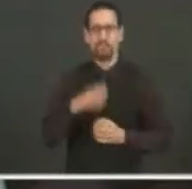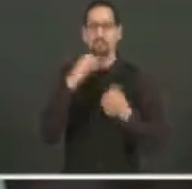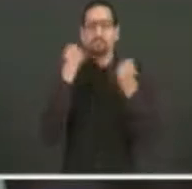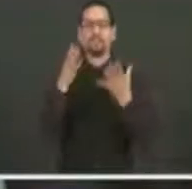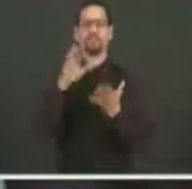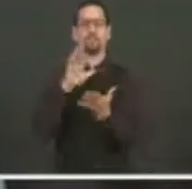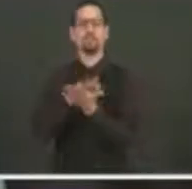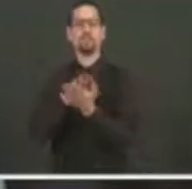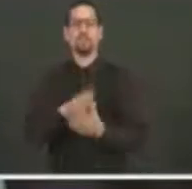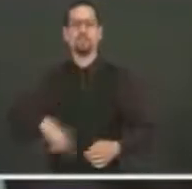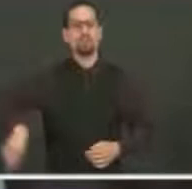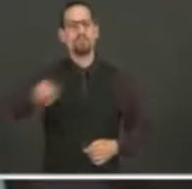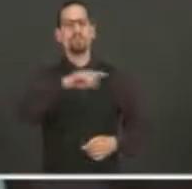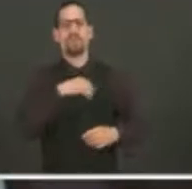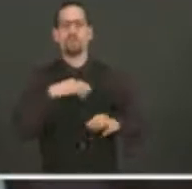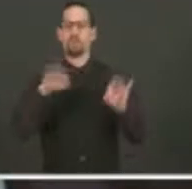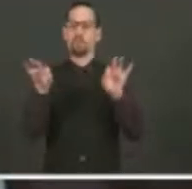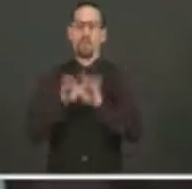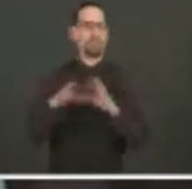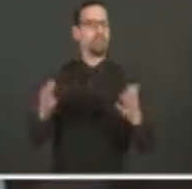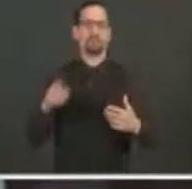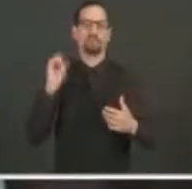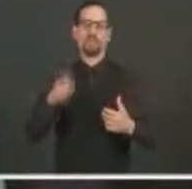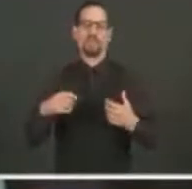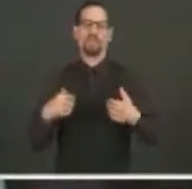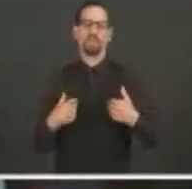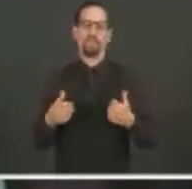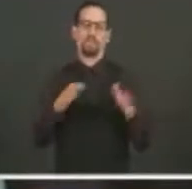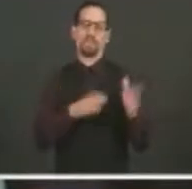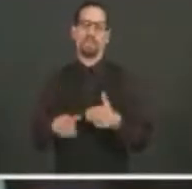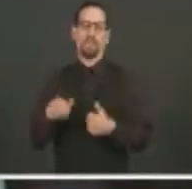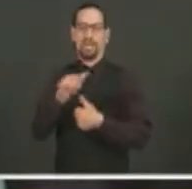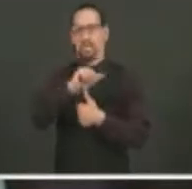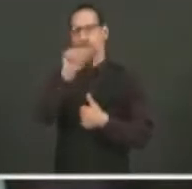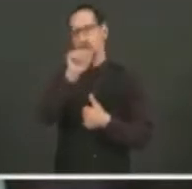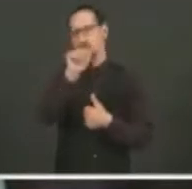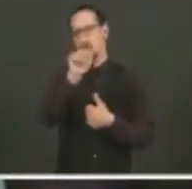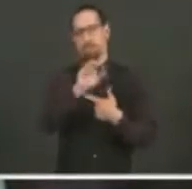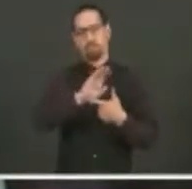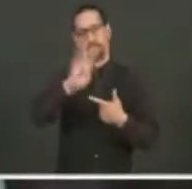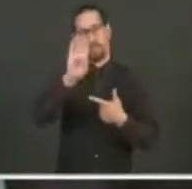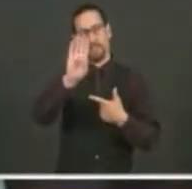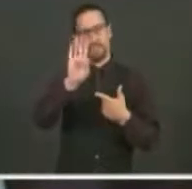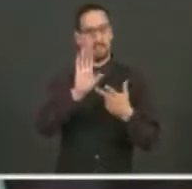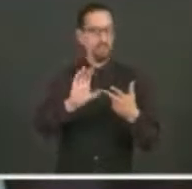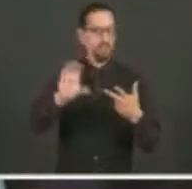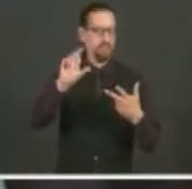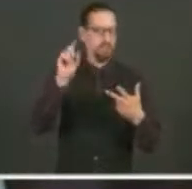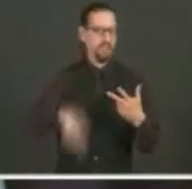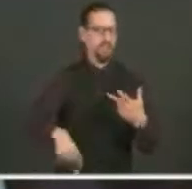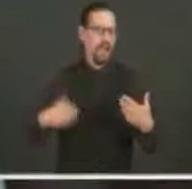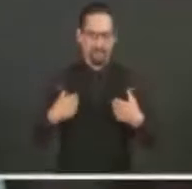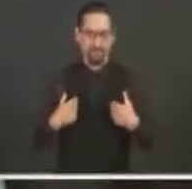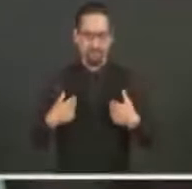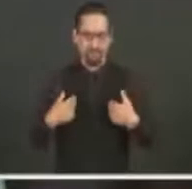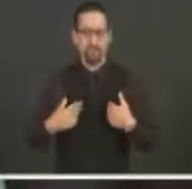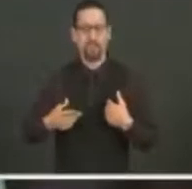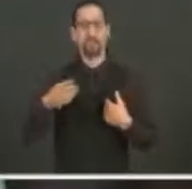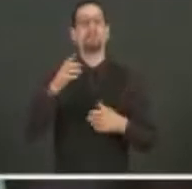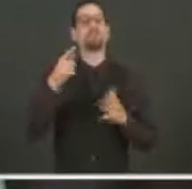these three scenarios, Plan A, Plan B, and Plan C, to the Department of Education by July